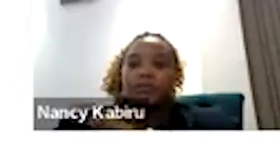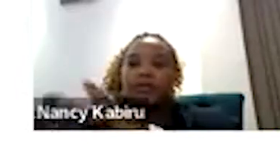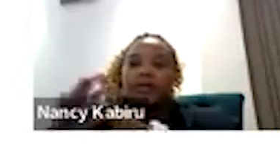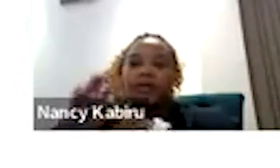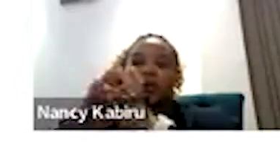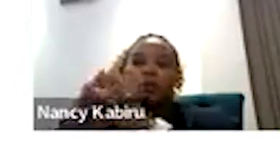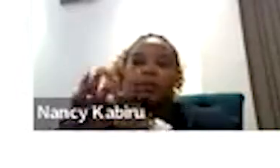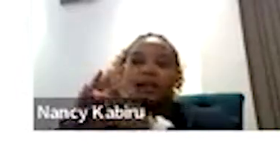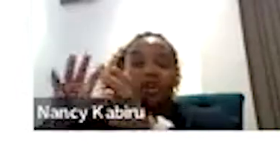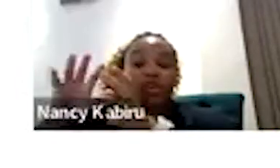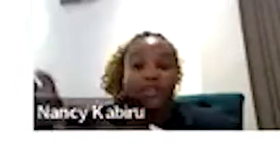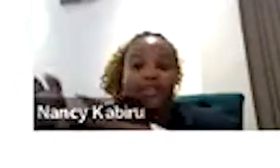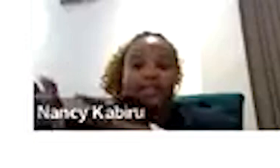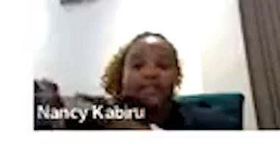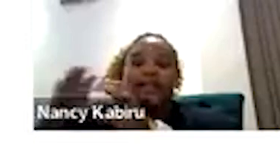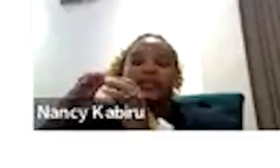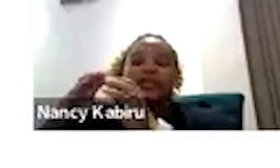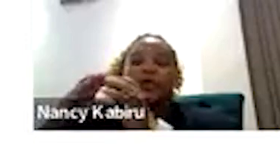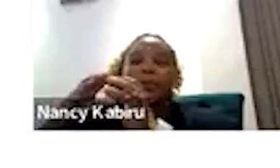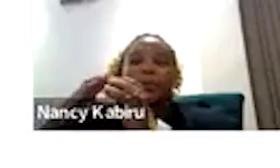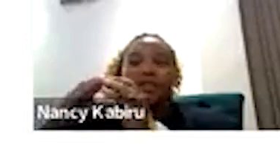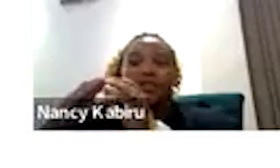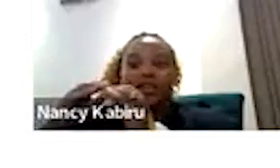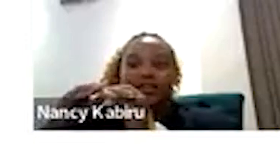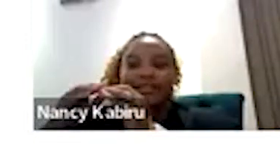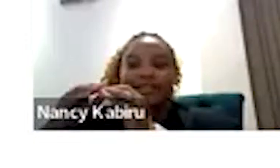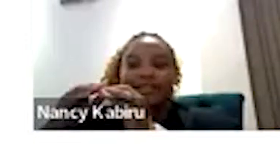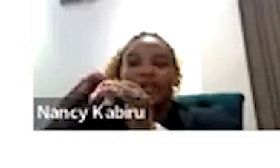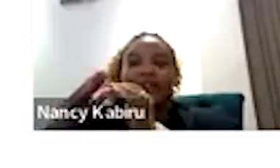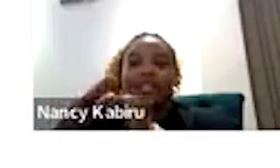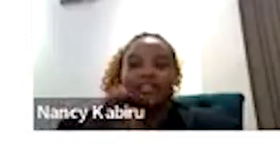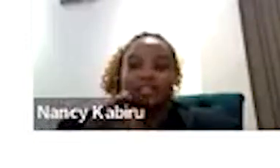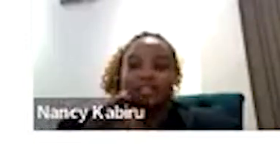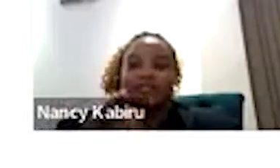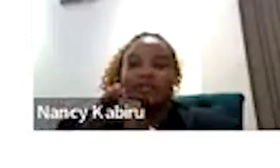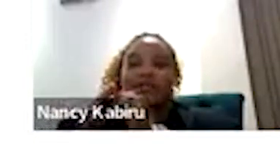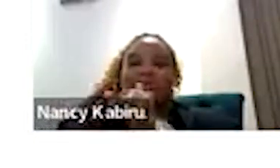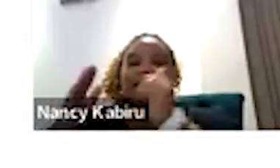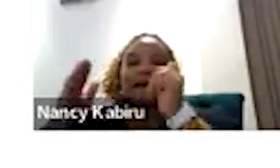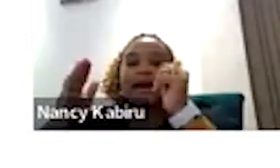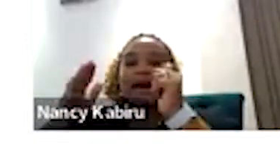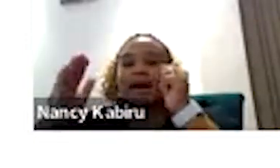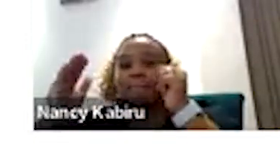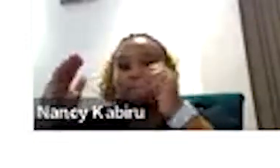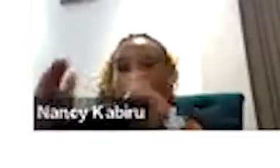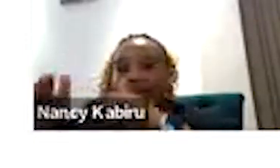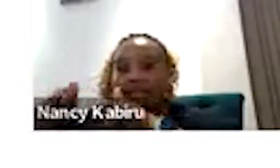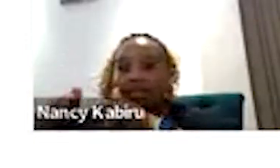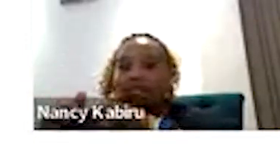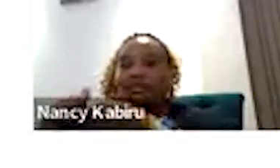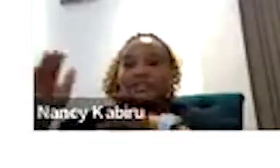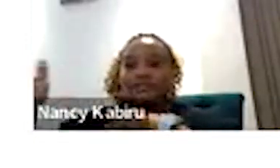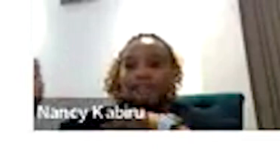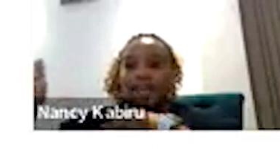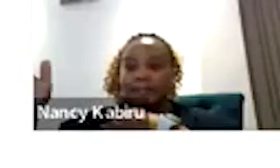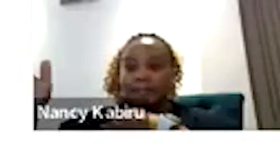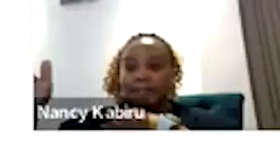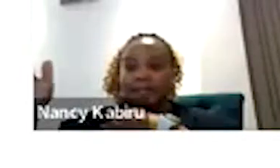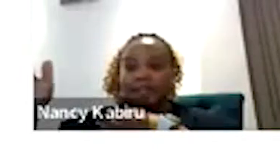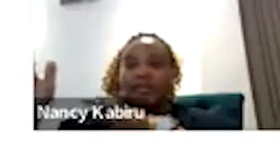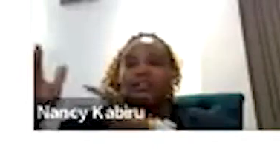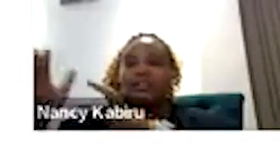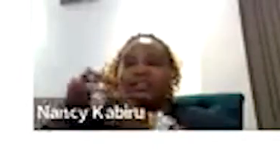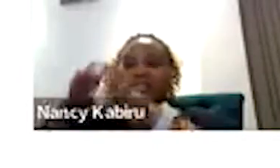So mental illness. So mental illness ranges from mild to